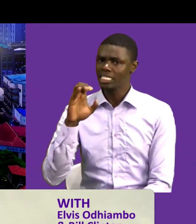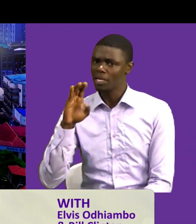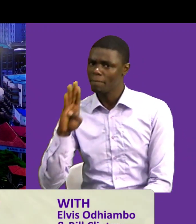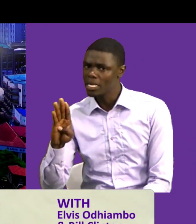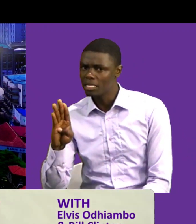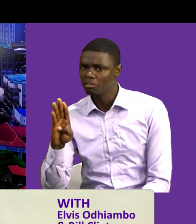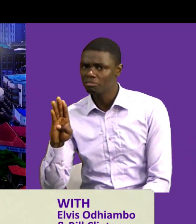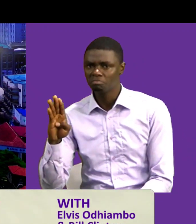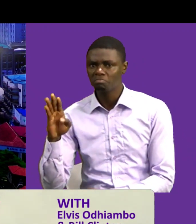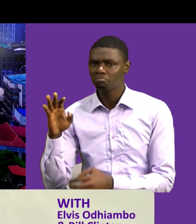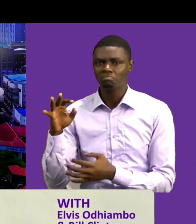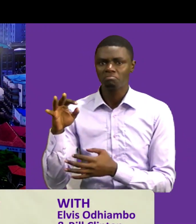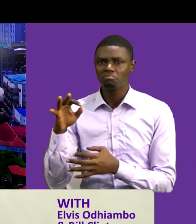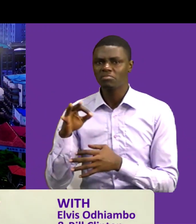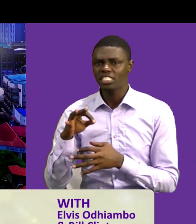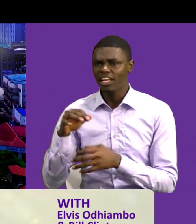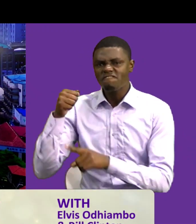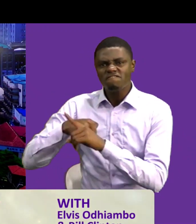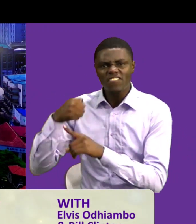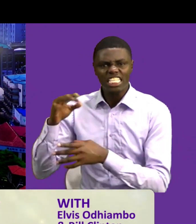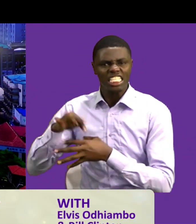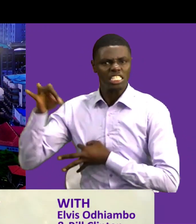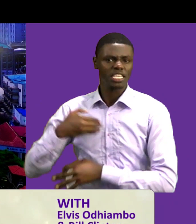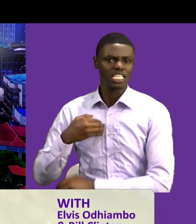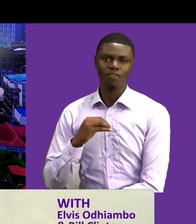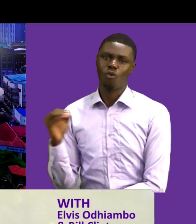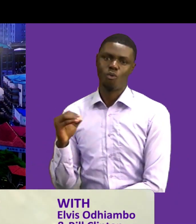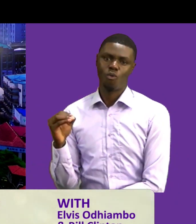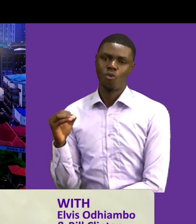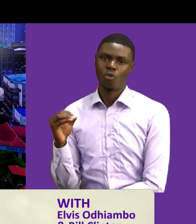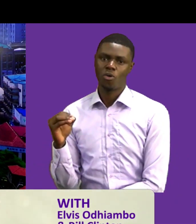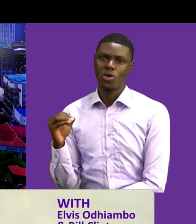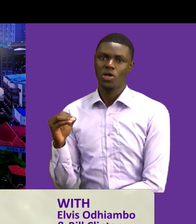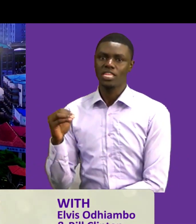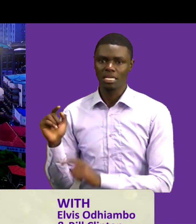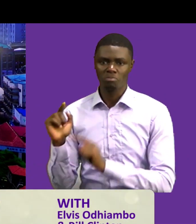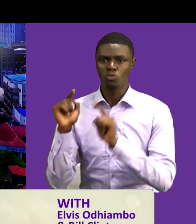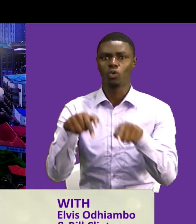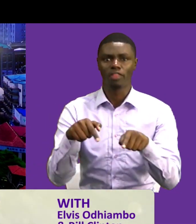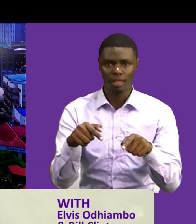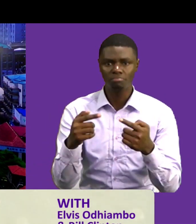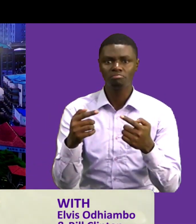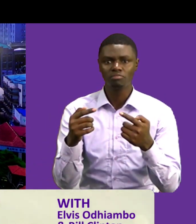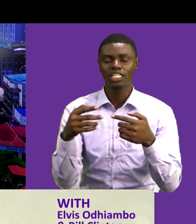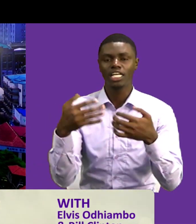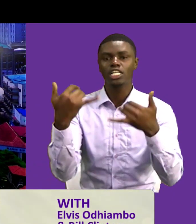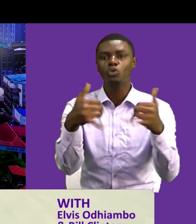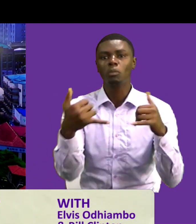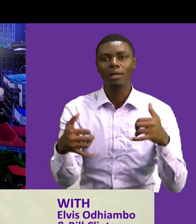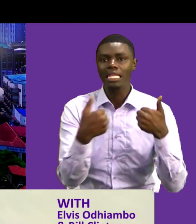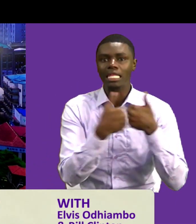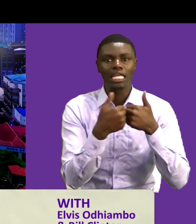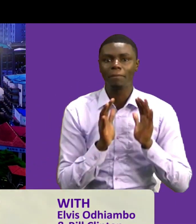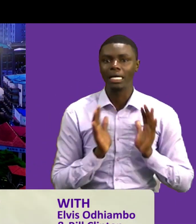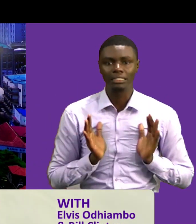KCB has no fighting spirit. They go there just to play the